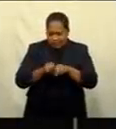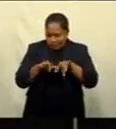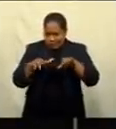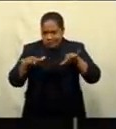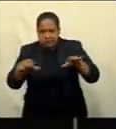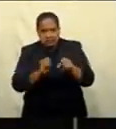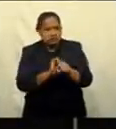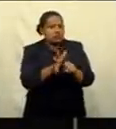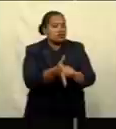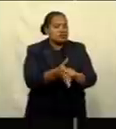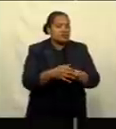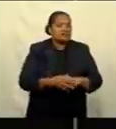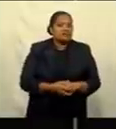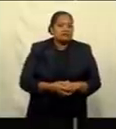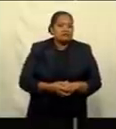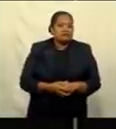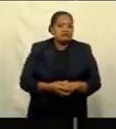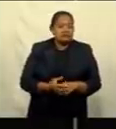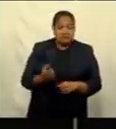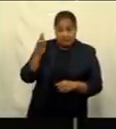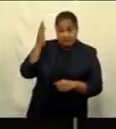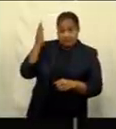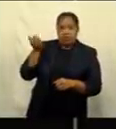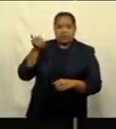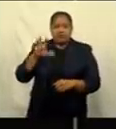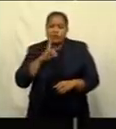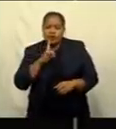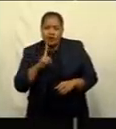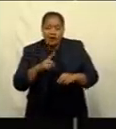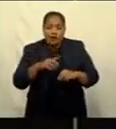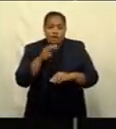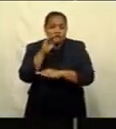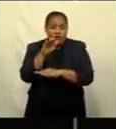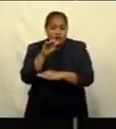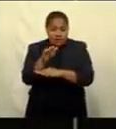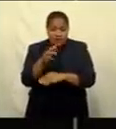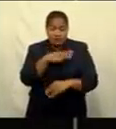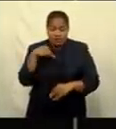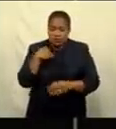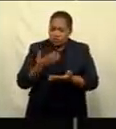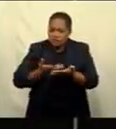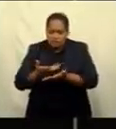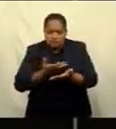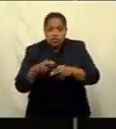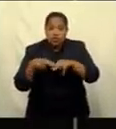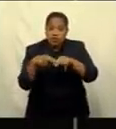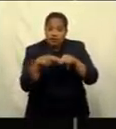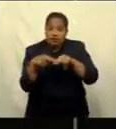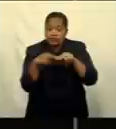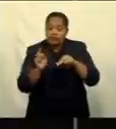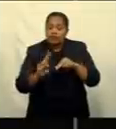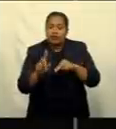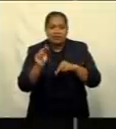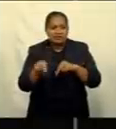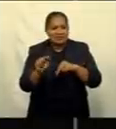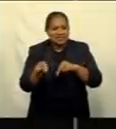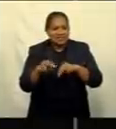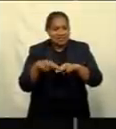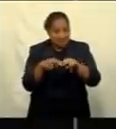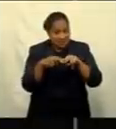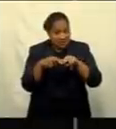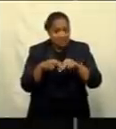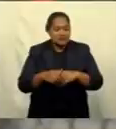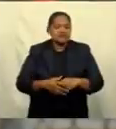COVID-19. Ardern has ordered her Foreign Affairs Minister to liaise with Fiji in terms of the required assistance. Kritika